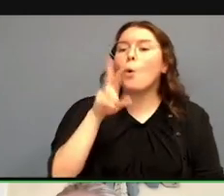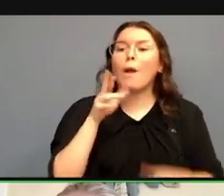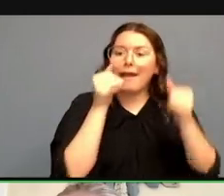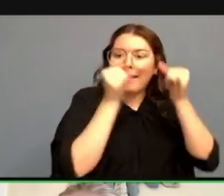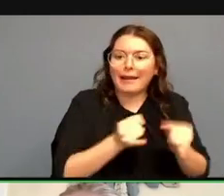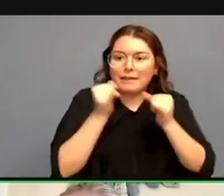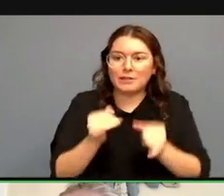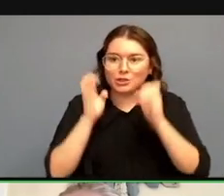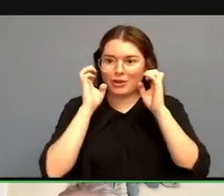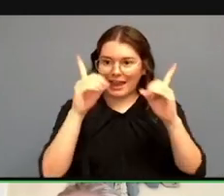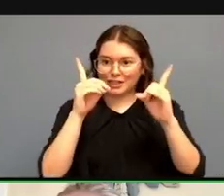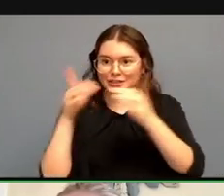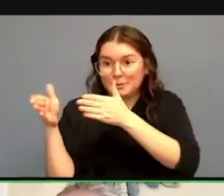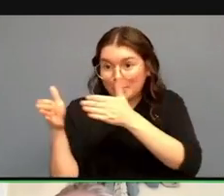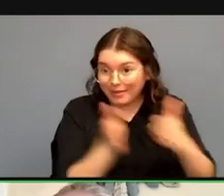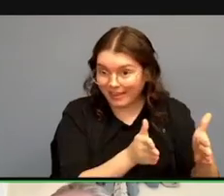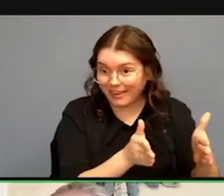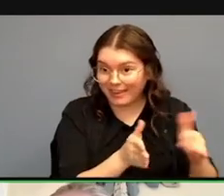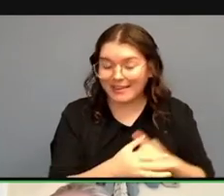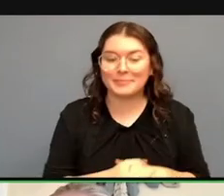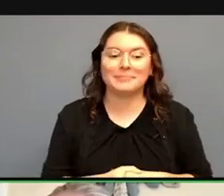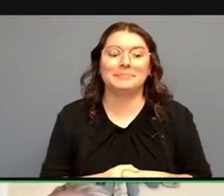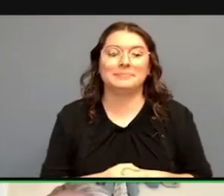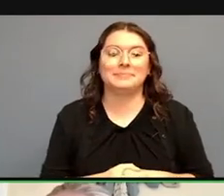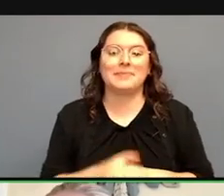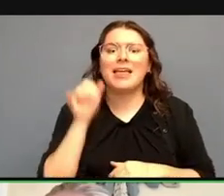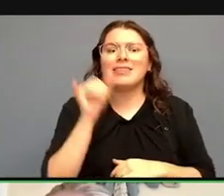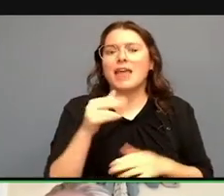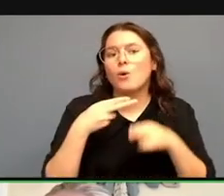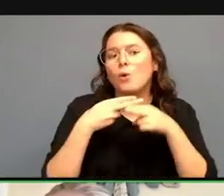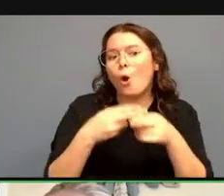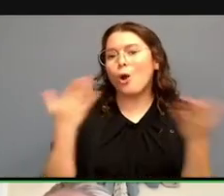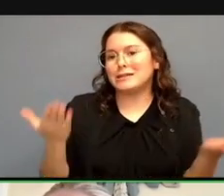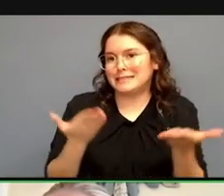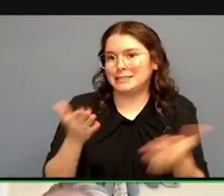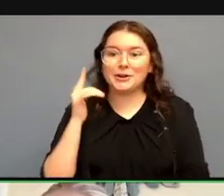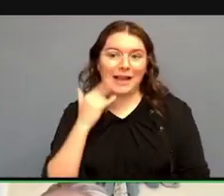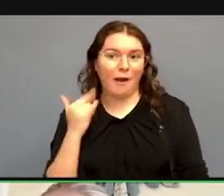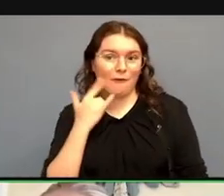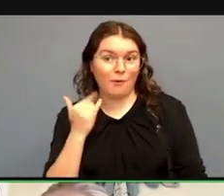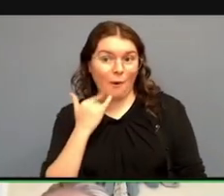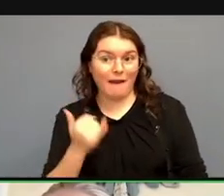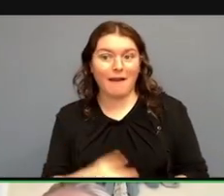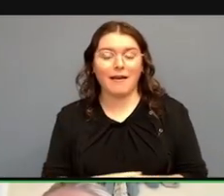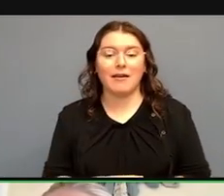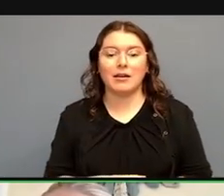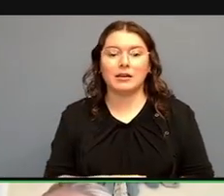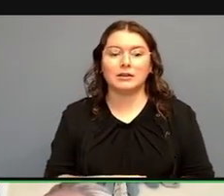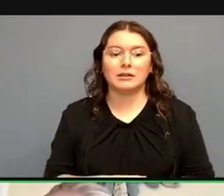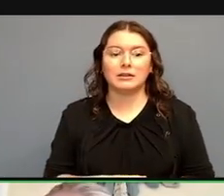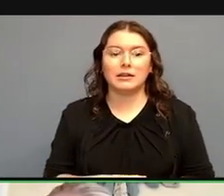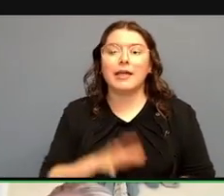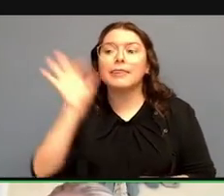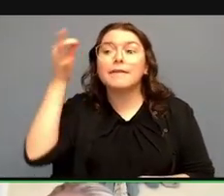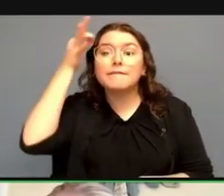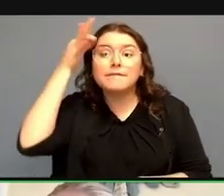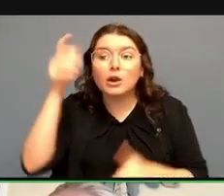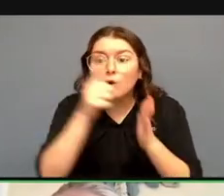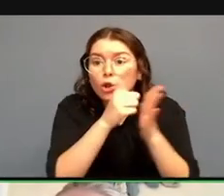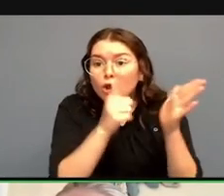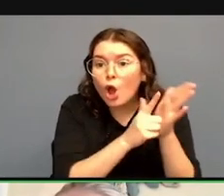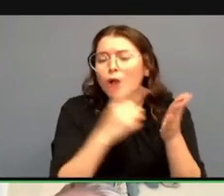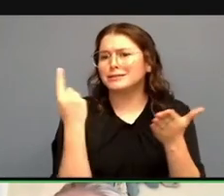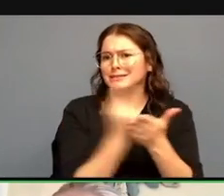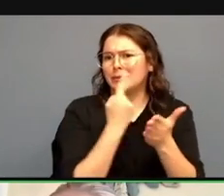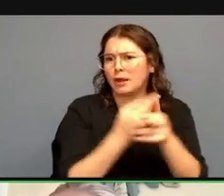individualized education plan. That's what we call it here in California. In the federal law, it's sometimes